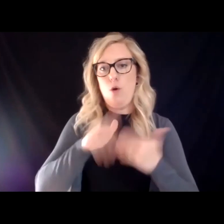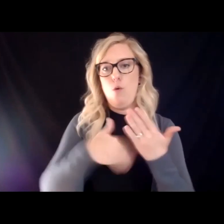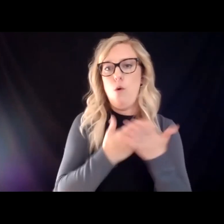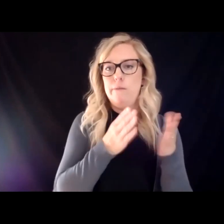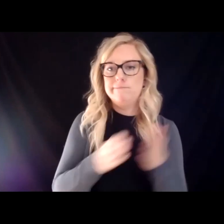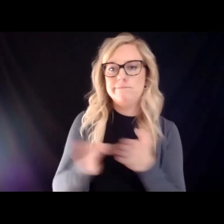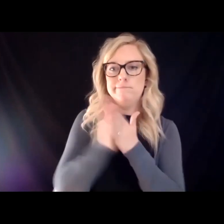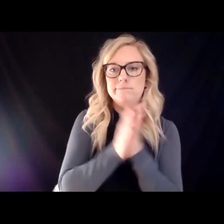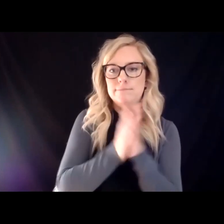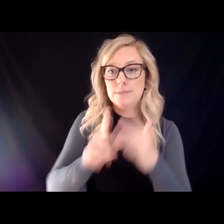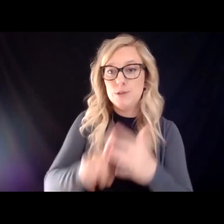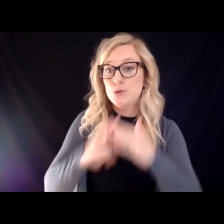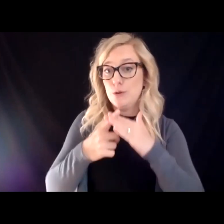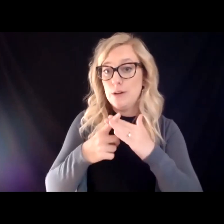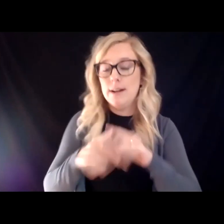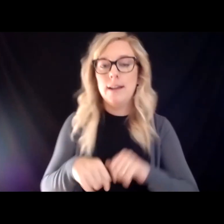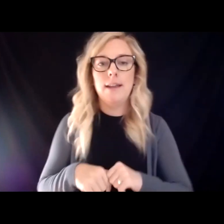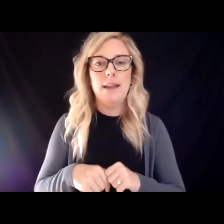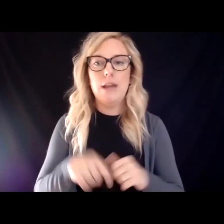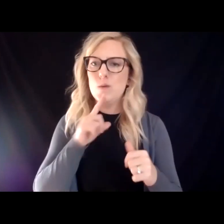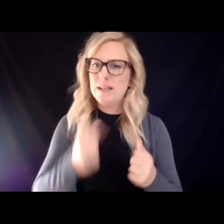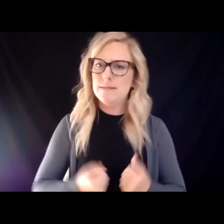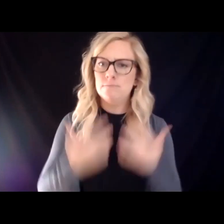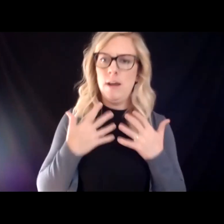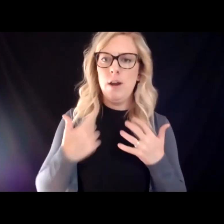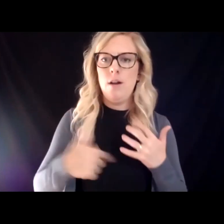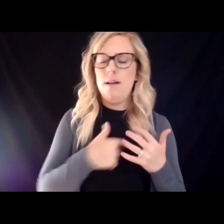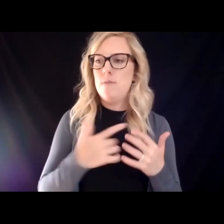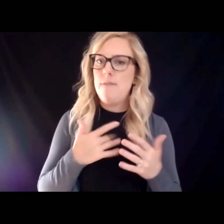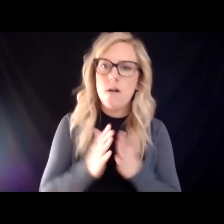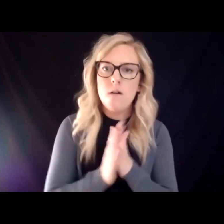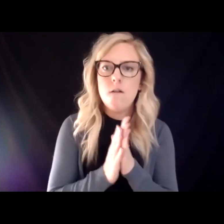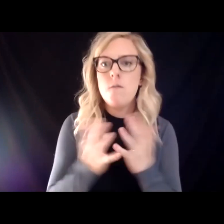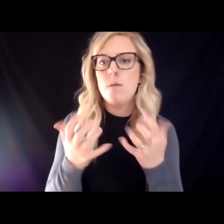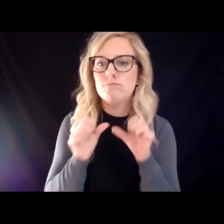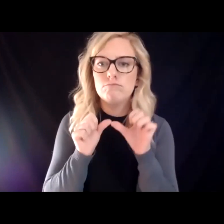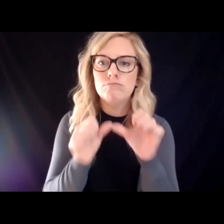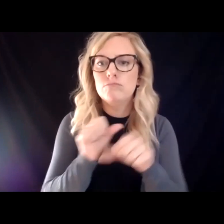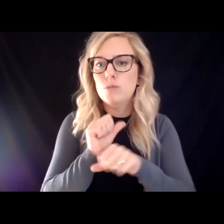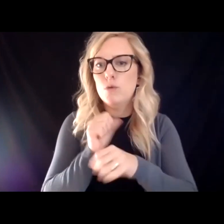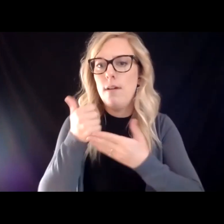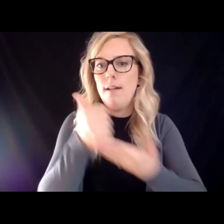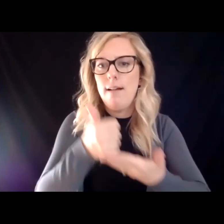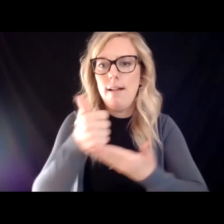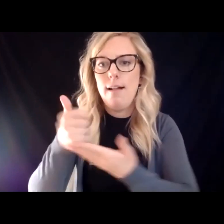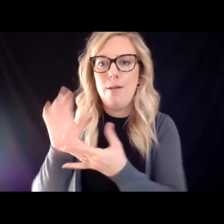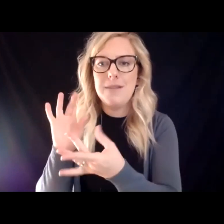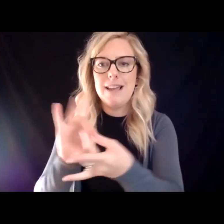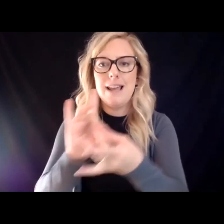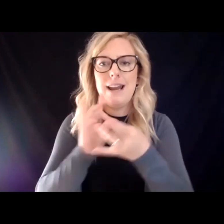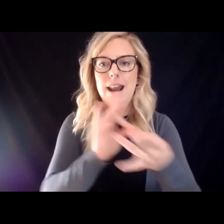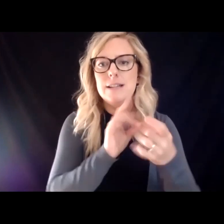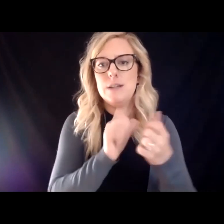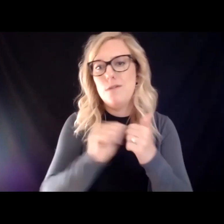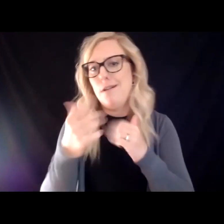came about. And how this awoken us that desire to continue helping, connecting us with other